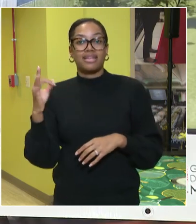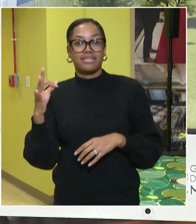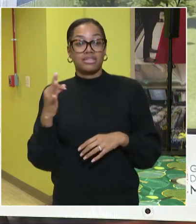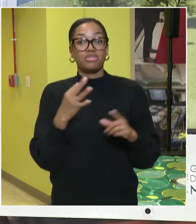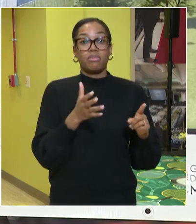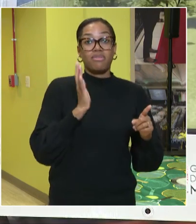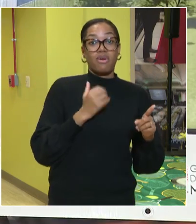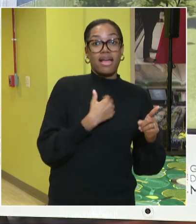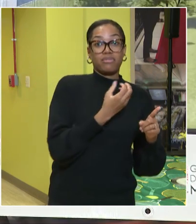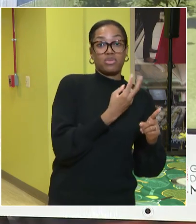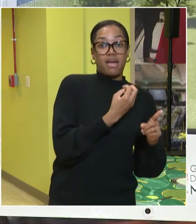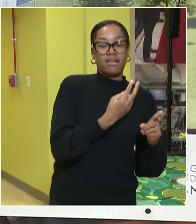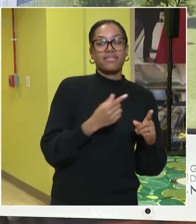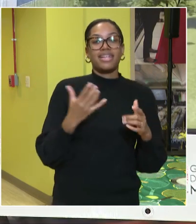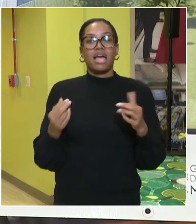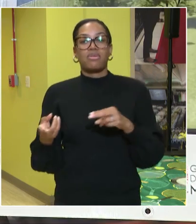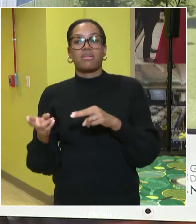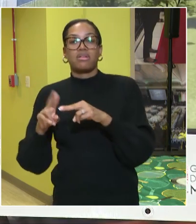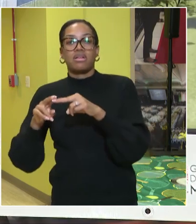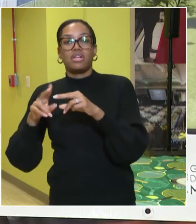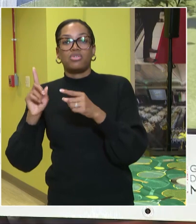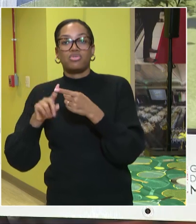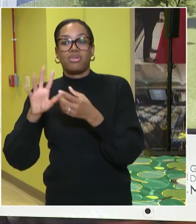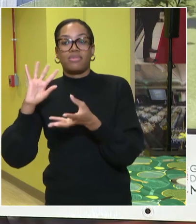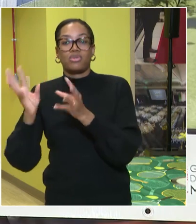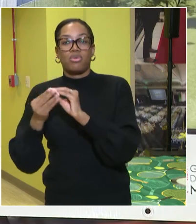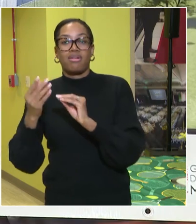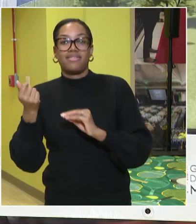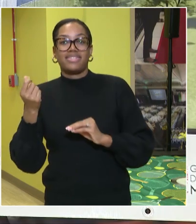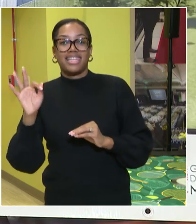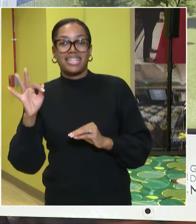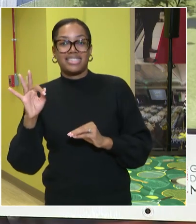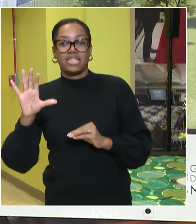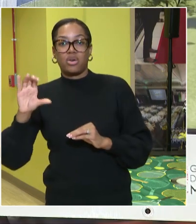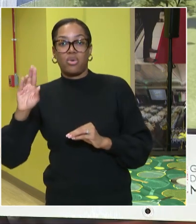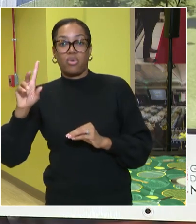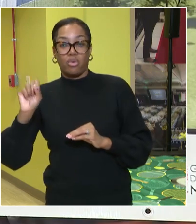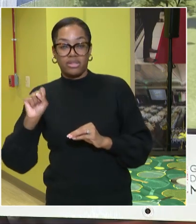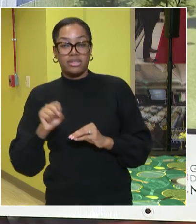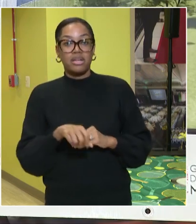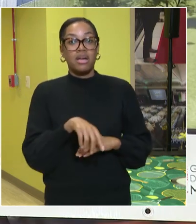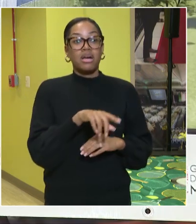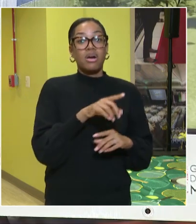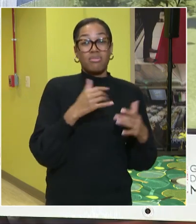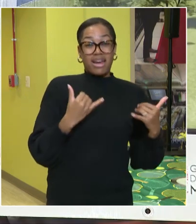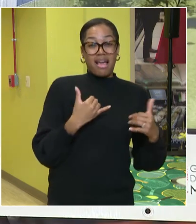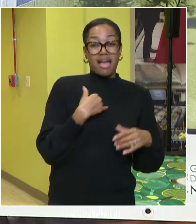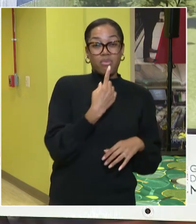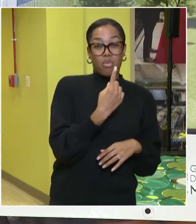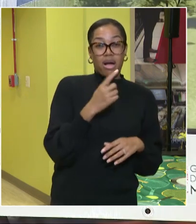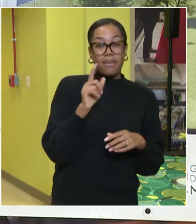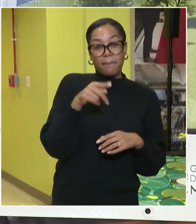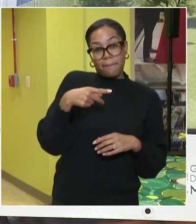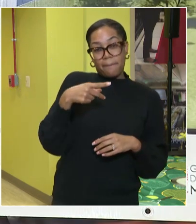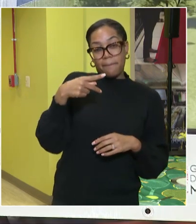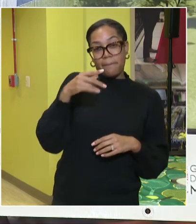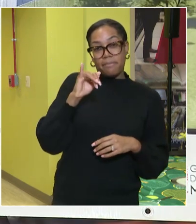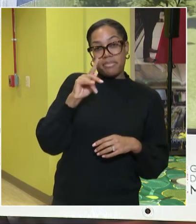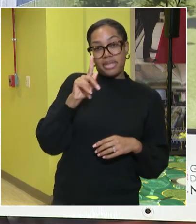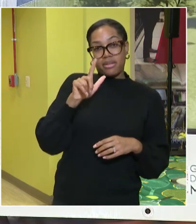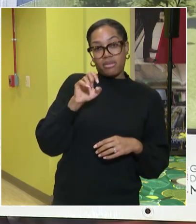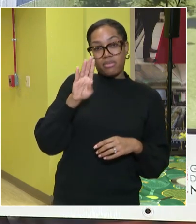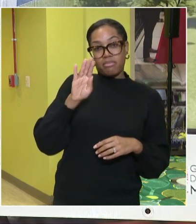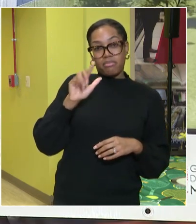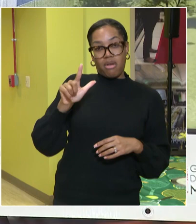courts. Can I say that out loud? From one to 5. This will be, we'll connect both sides